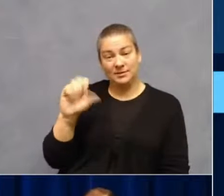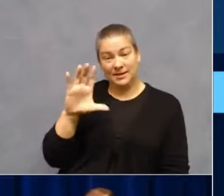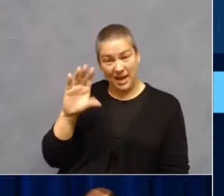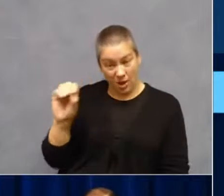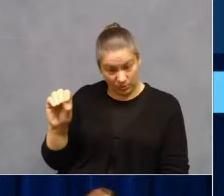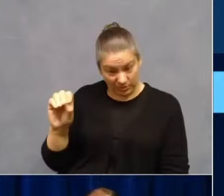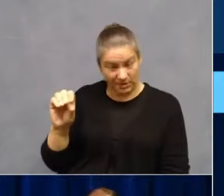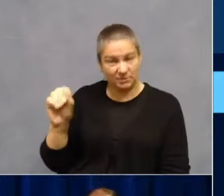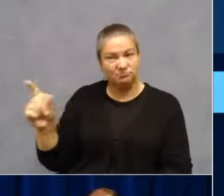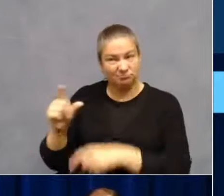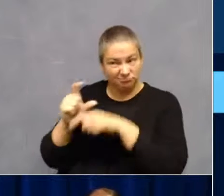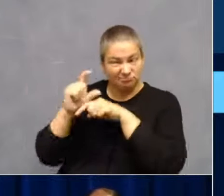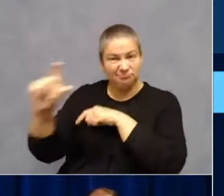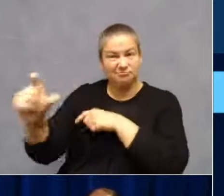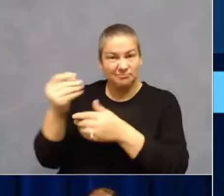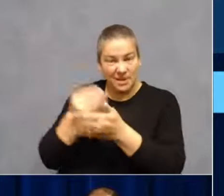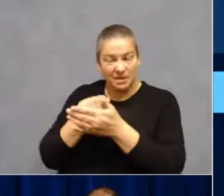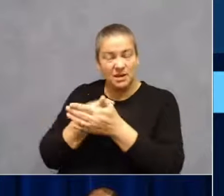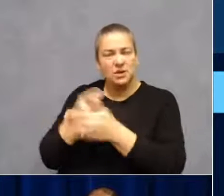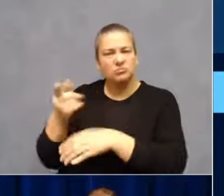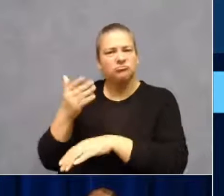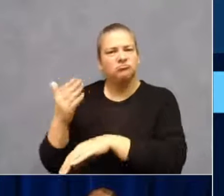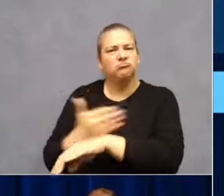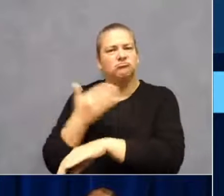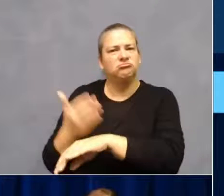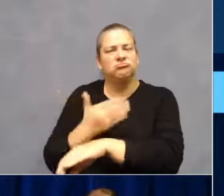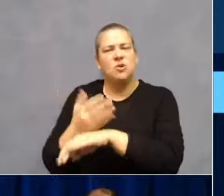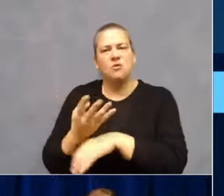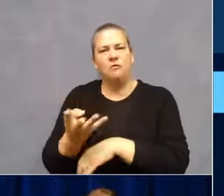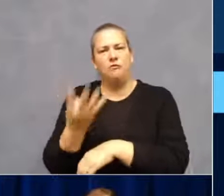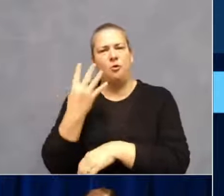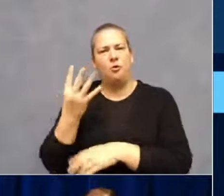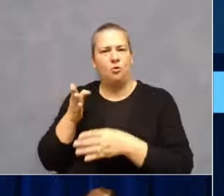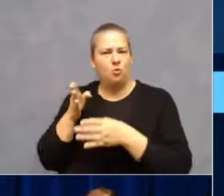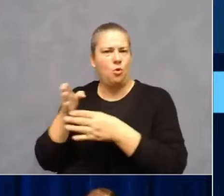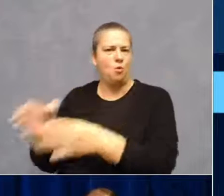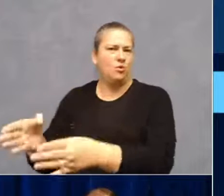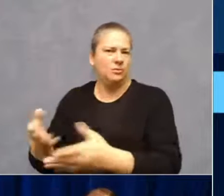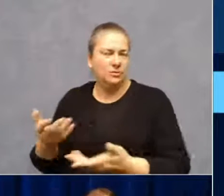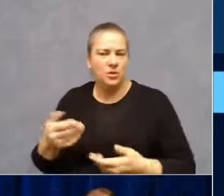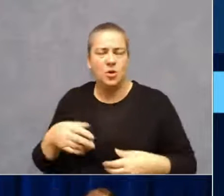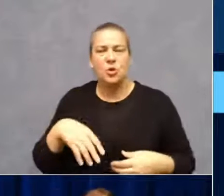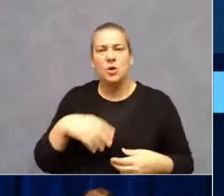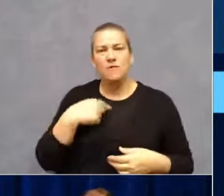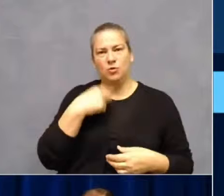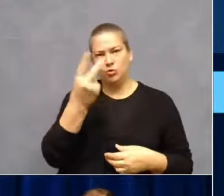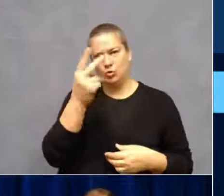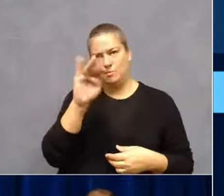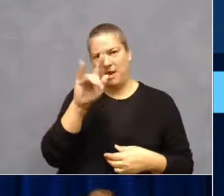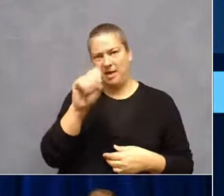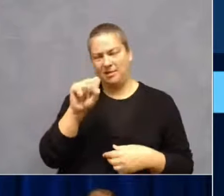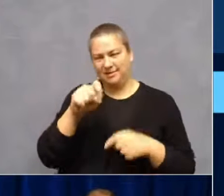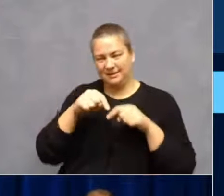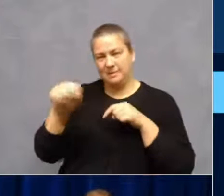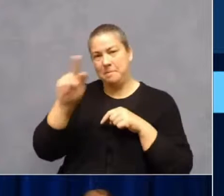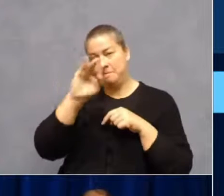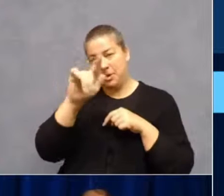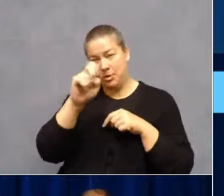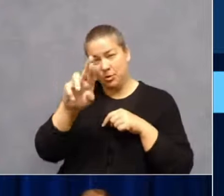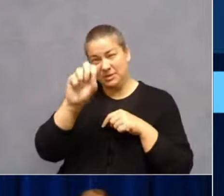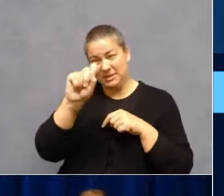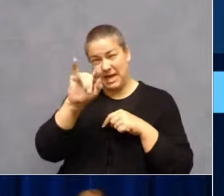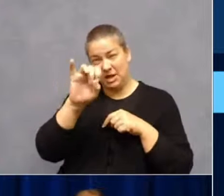$379,332 for resurfacing parts of 4 roads, such as a 2-mile stretch of Miller Station Road.